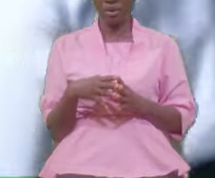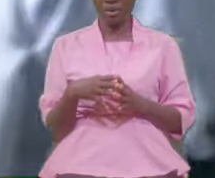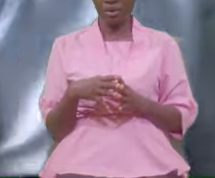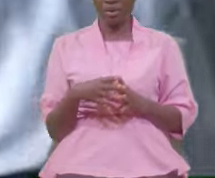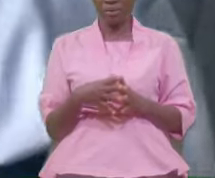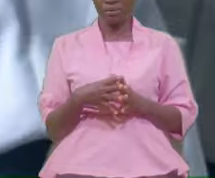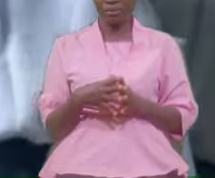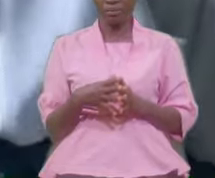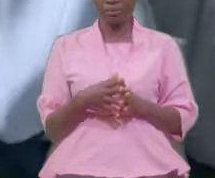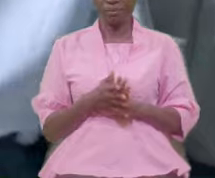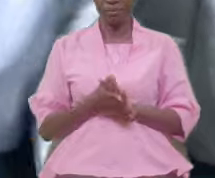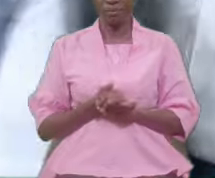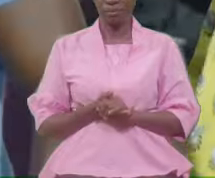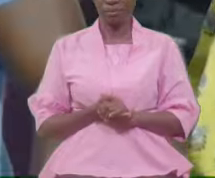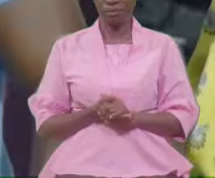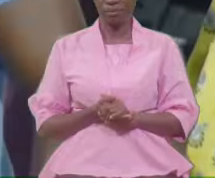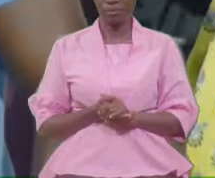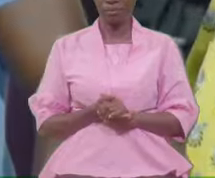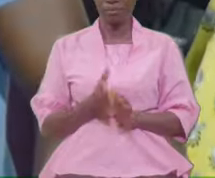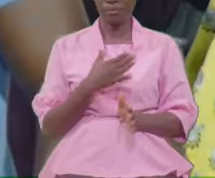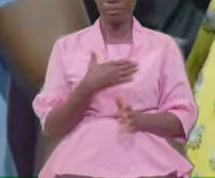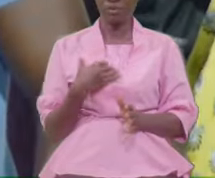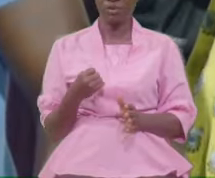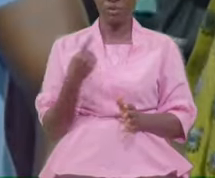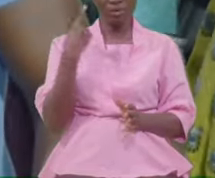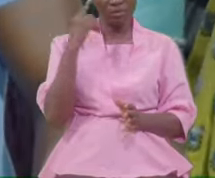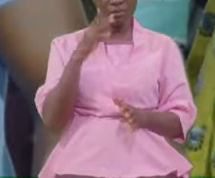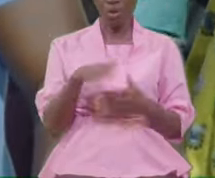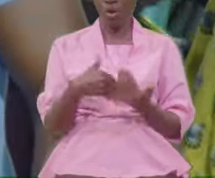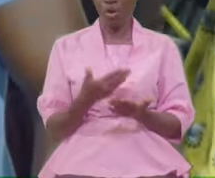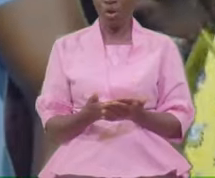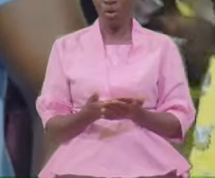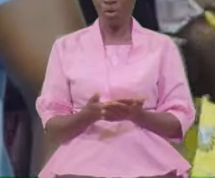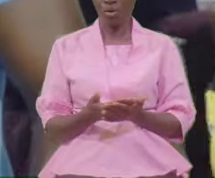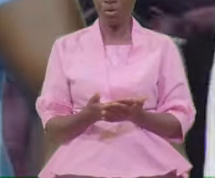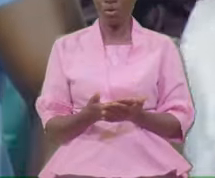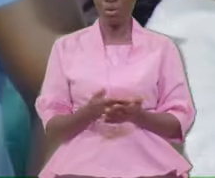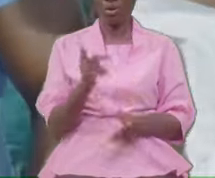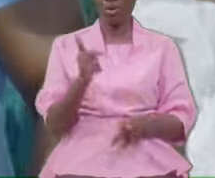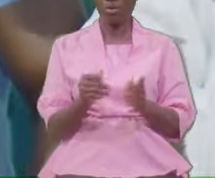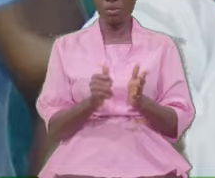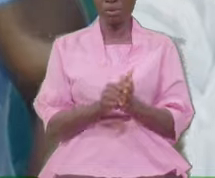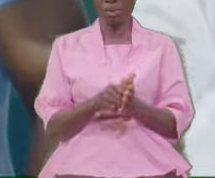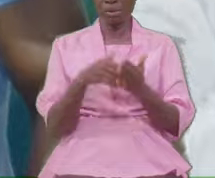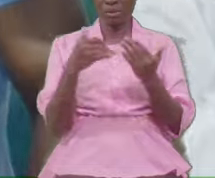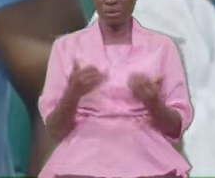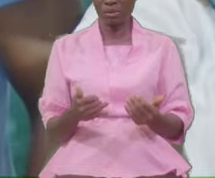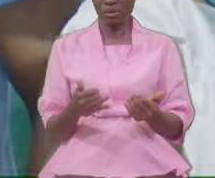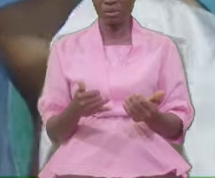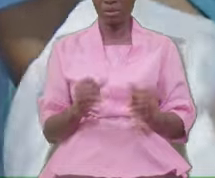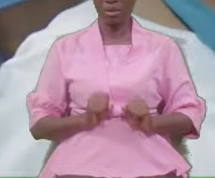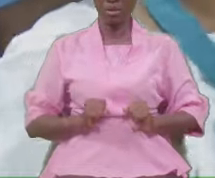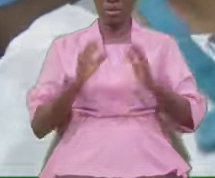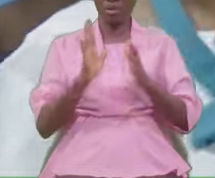you and for to Christ take we going to have lunch hour with